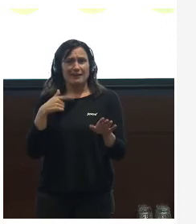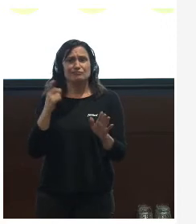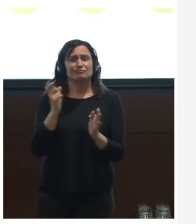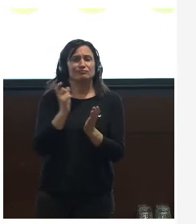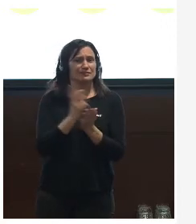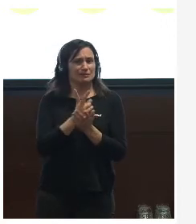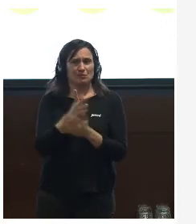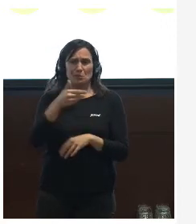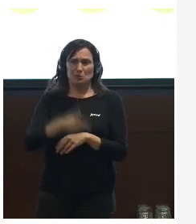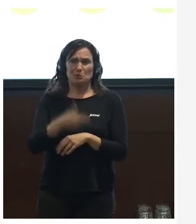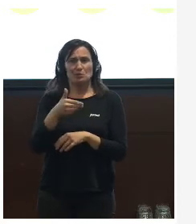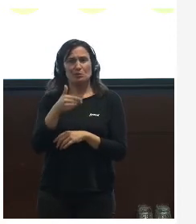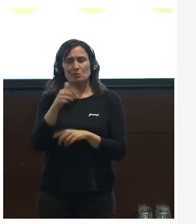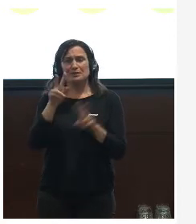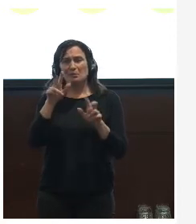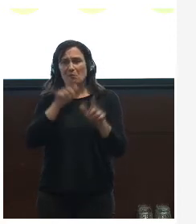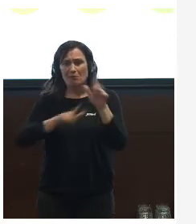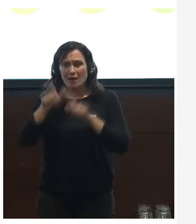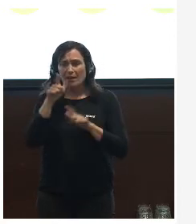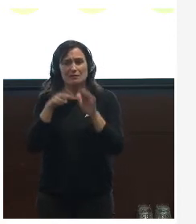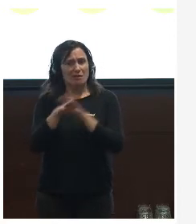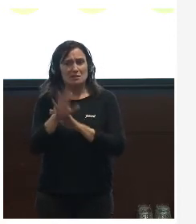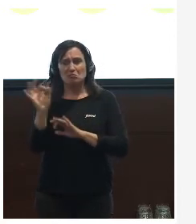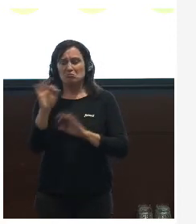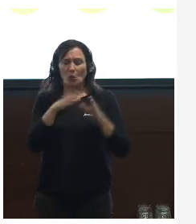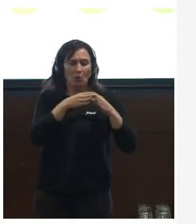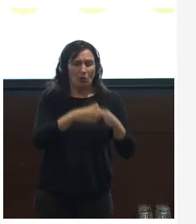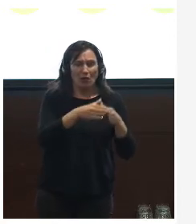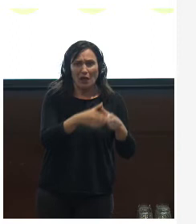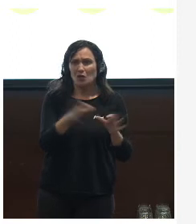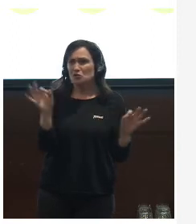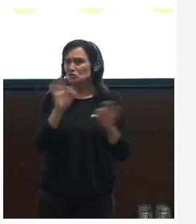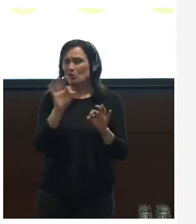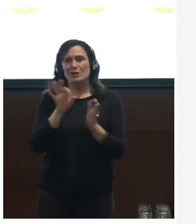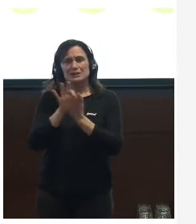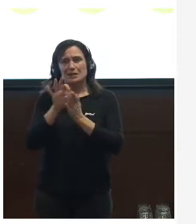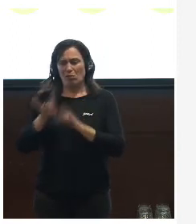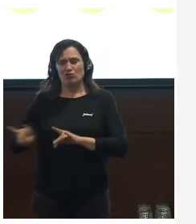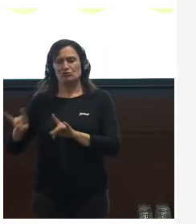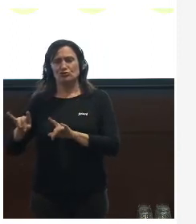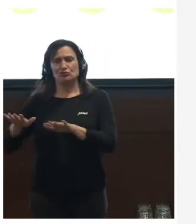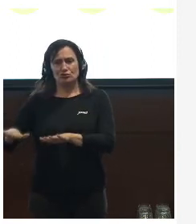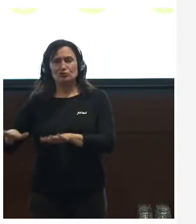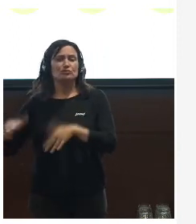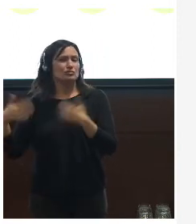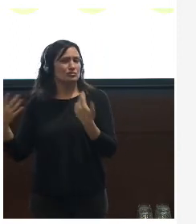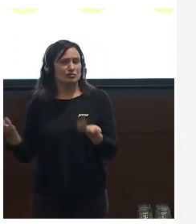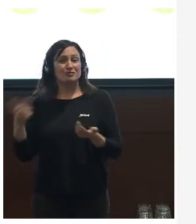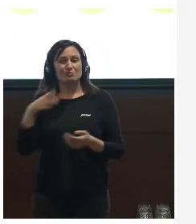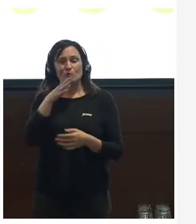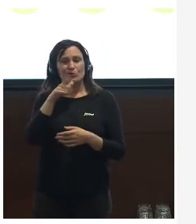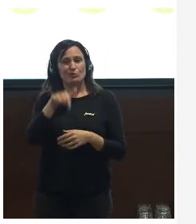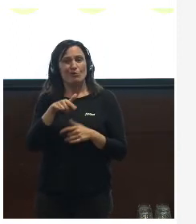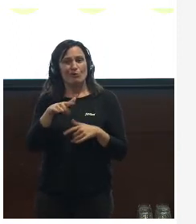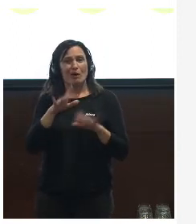industry or be it in the land-based services. And that is also why I like this event. I think there's been quite a lot of